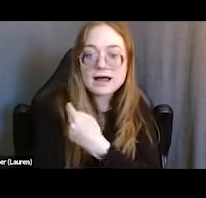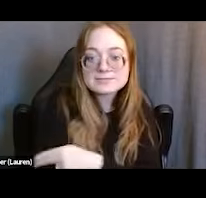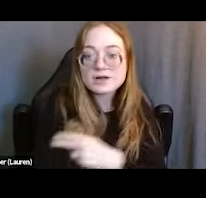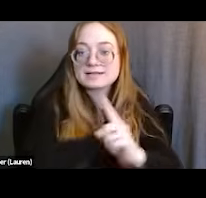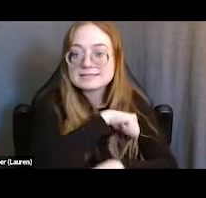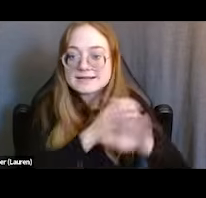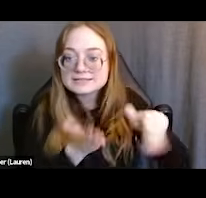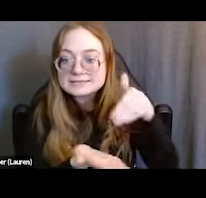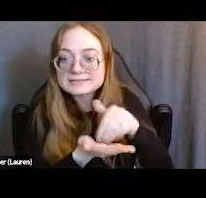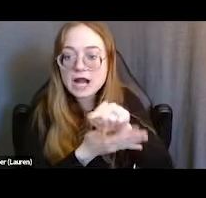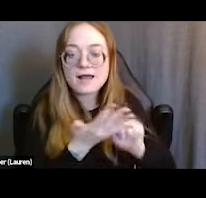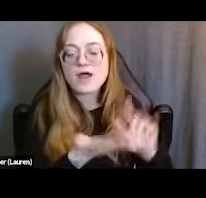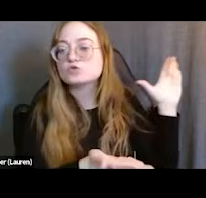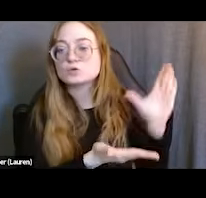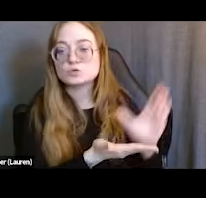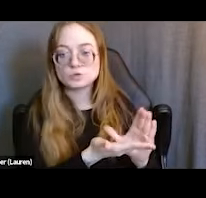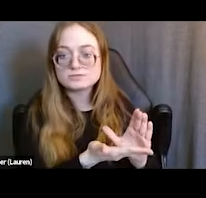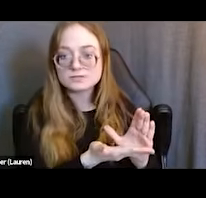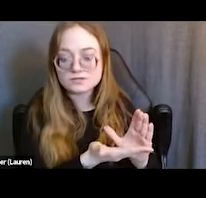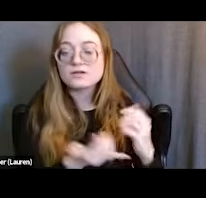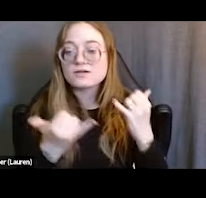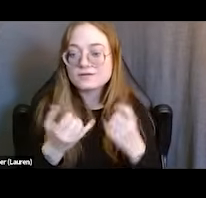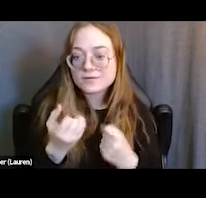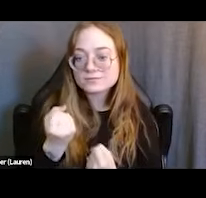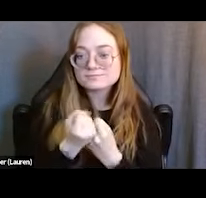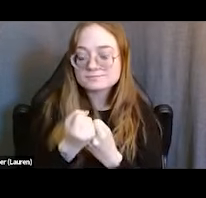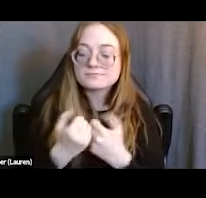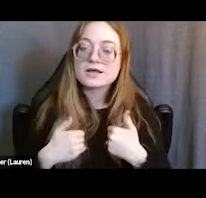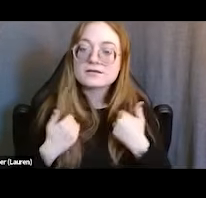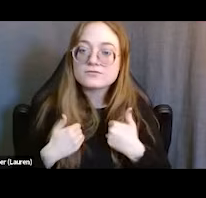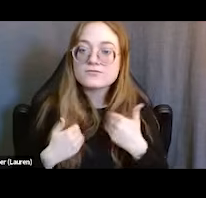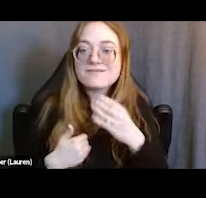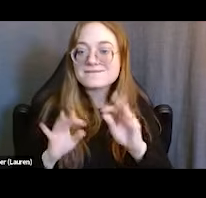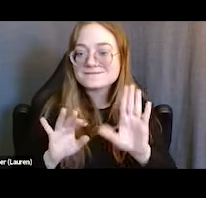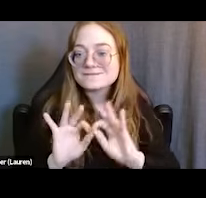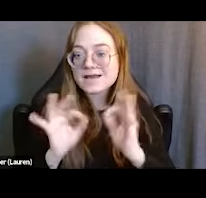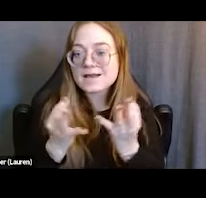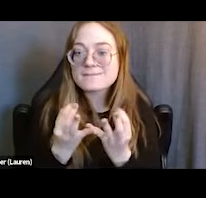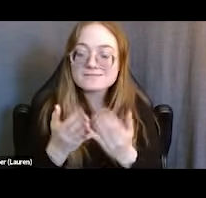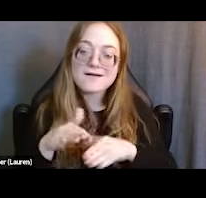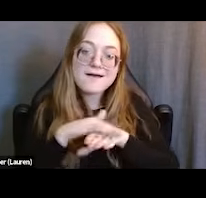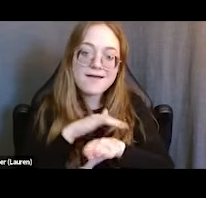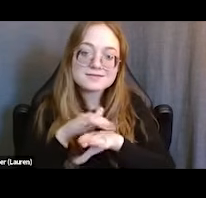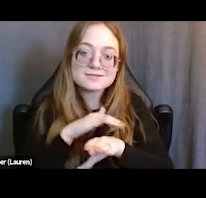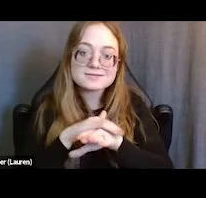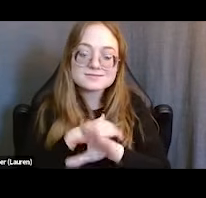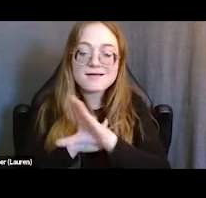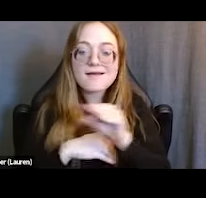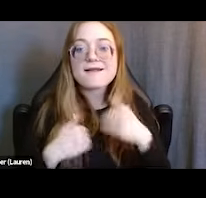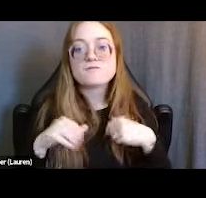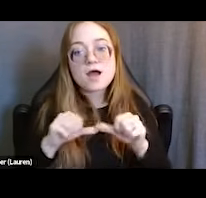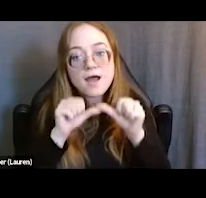due to a behavioral health crisis. And we assist young youth and families in accessing and linking to ongoing